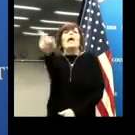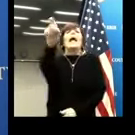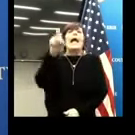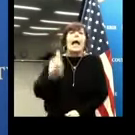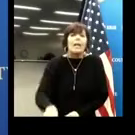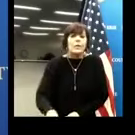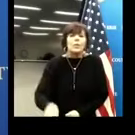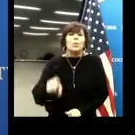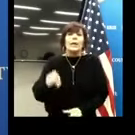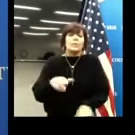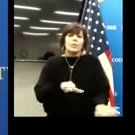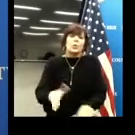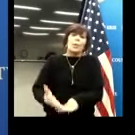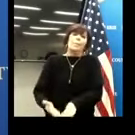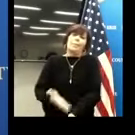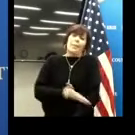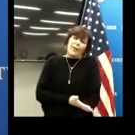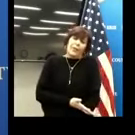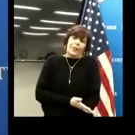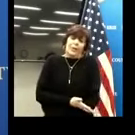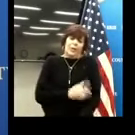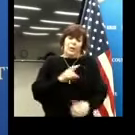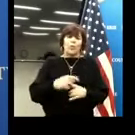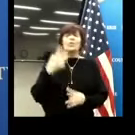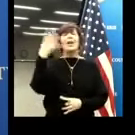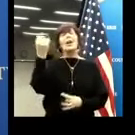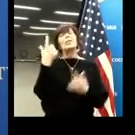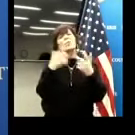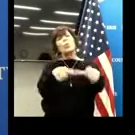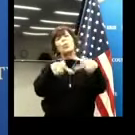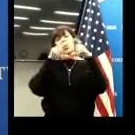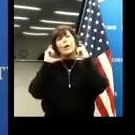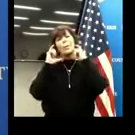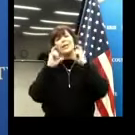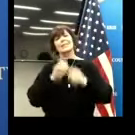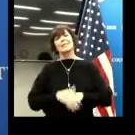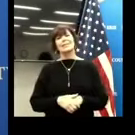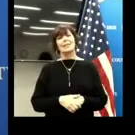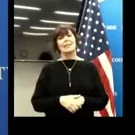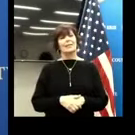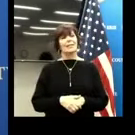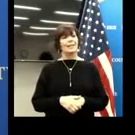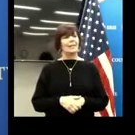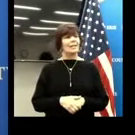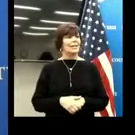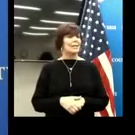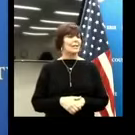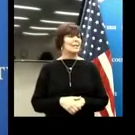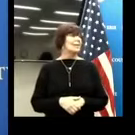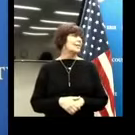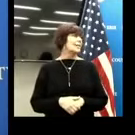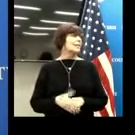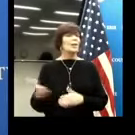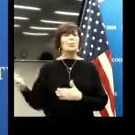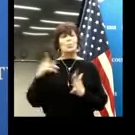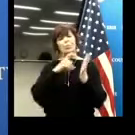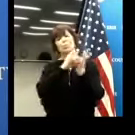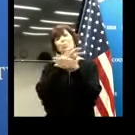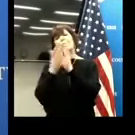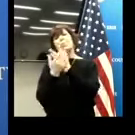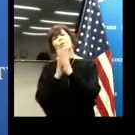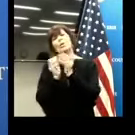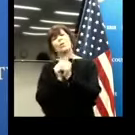to be better. When you're out, wear your mask. If you've got it, bring it with you. Bring your